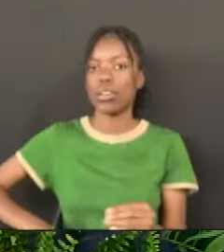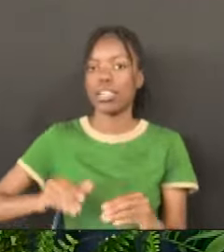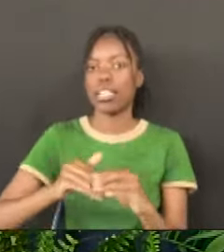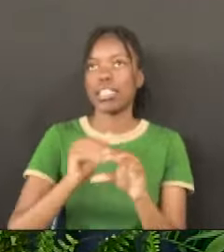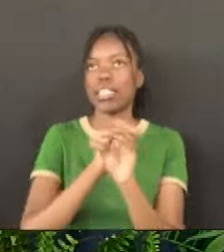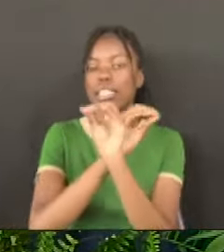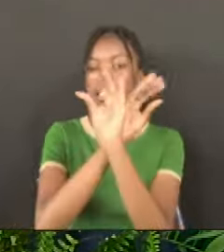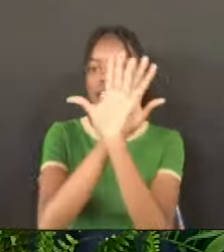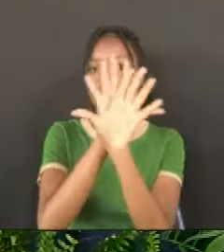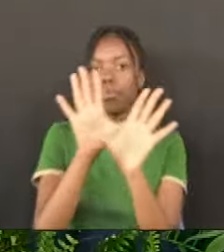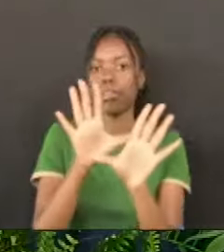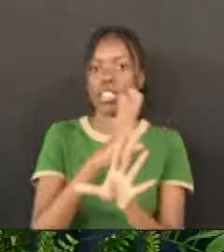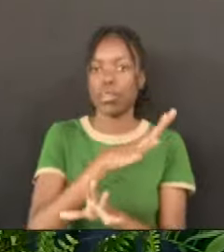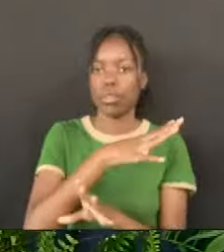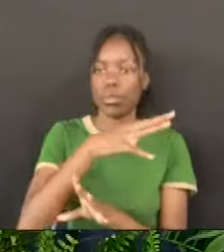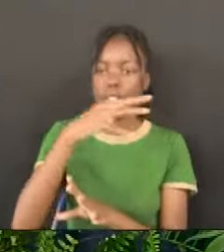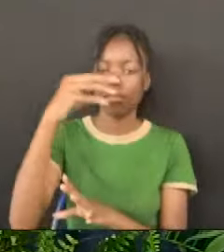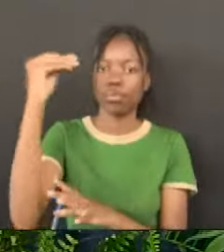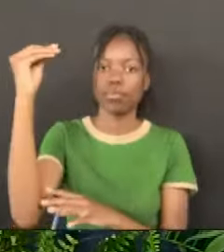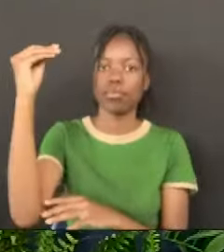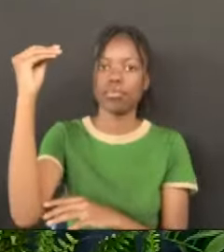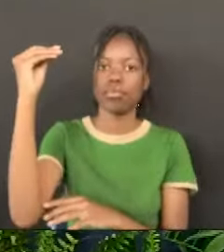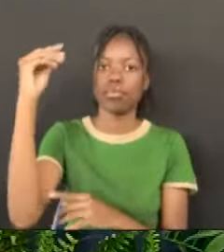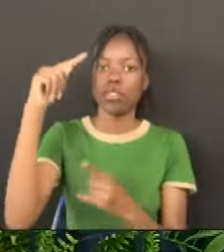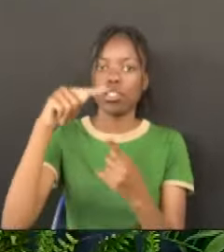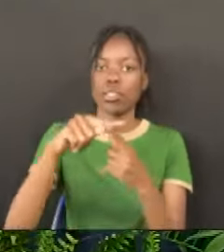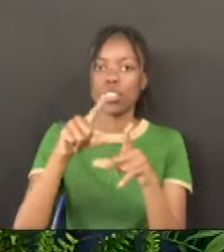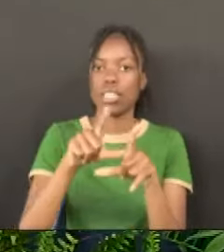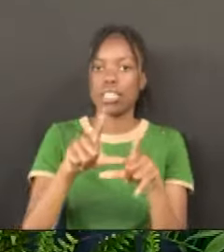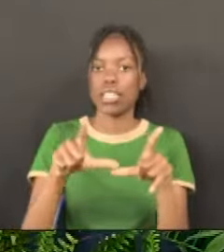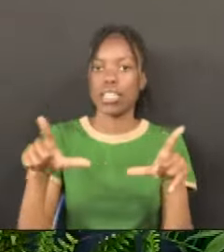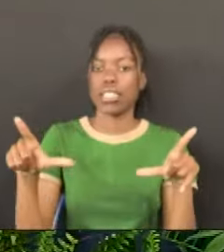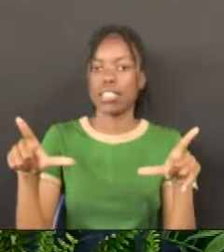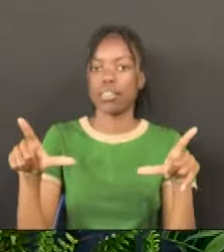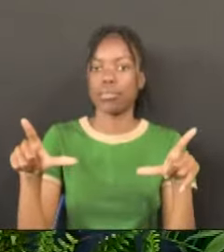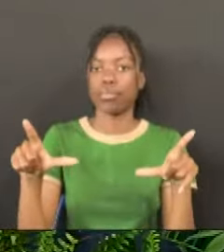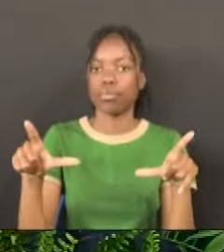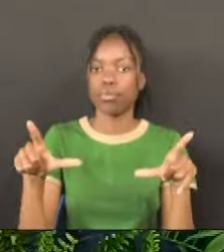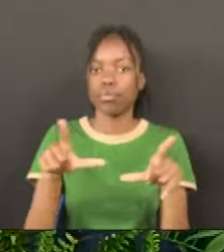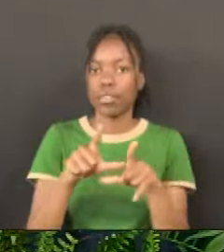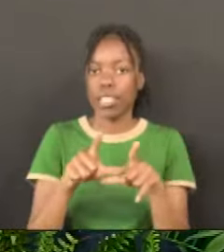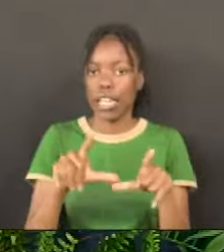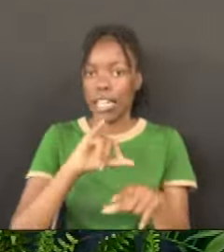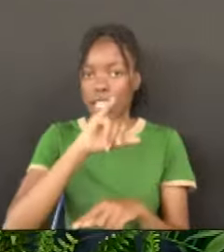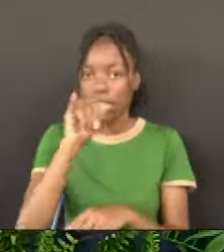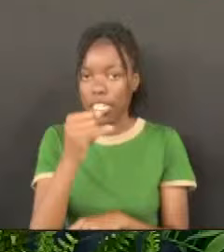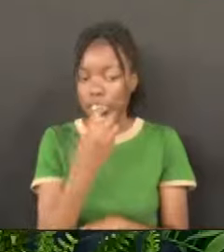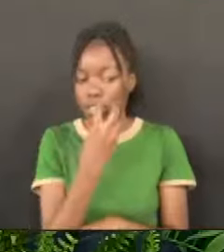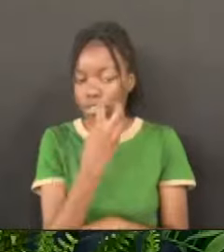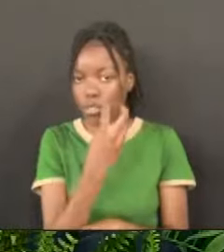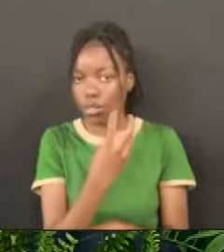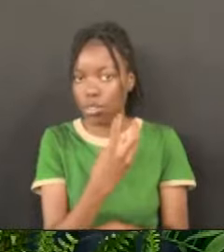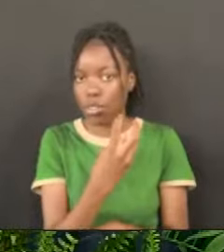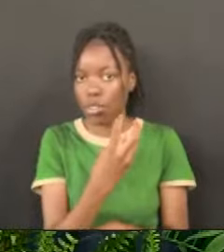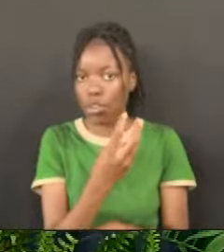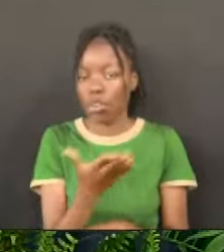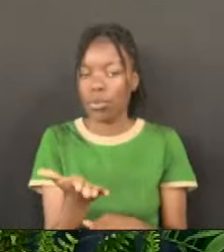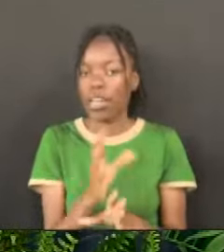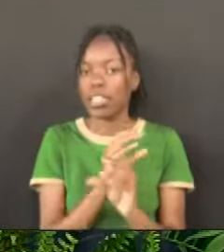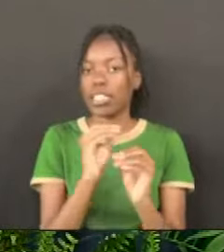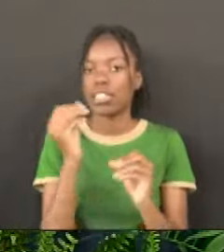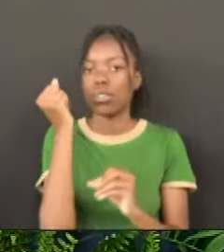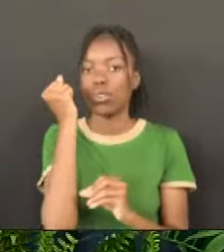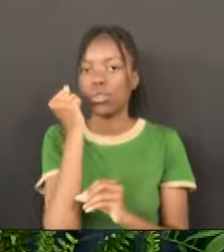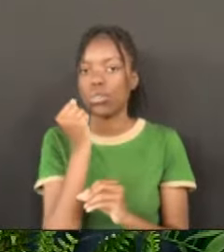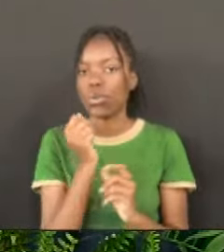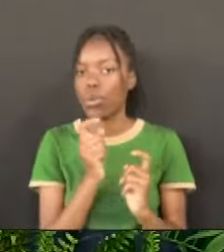we will go with him to that land of no goodbye. The land that John saw, where there is no sorrow, there is no